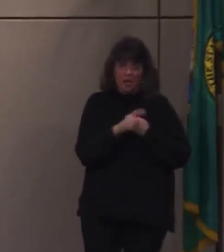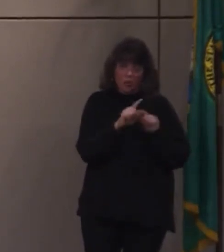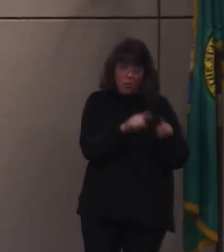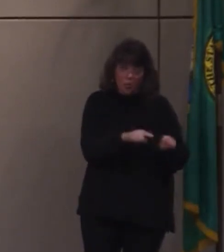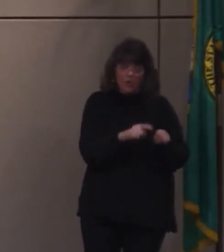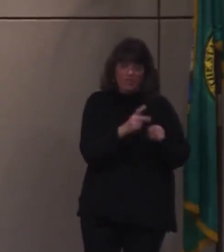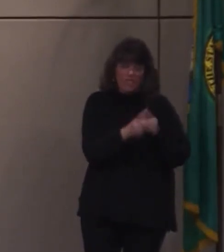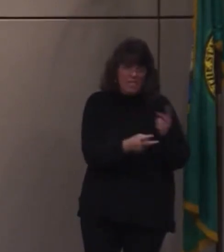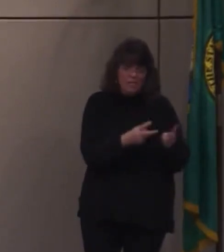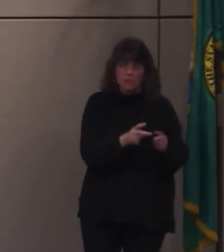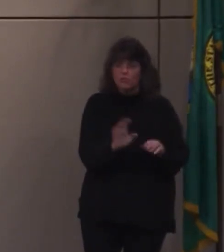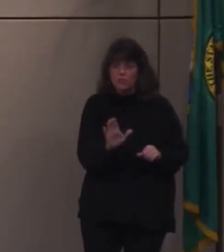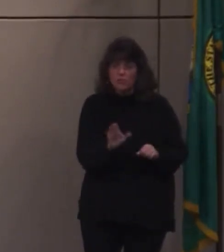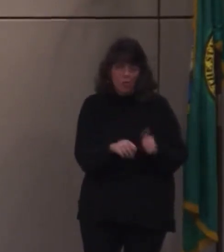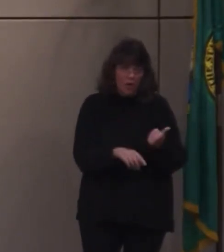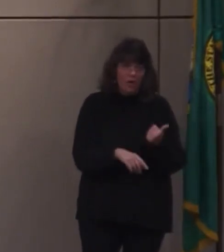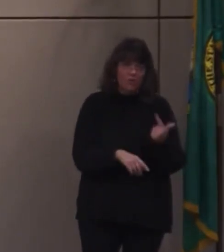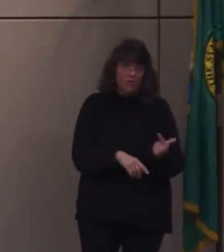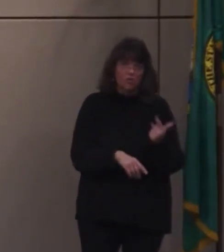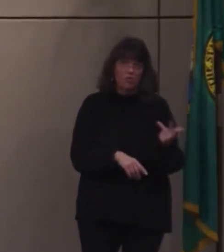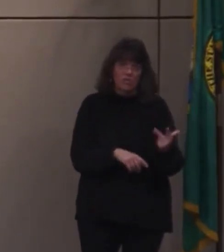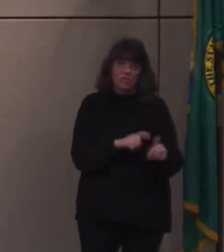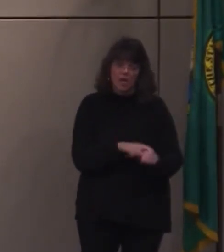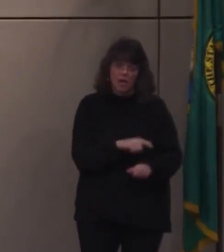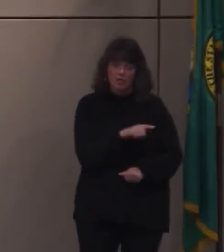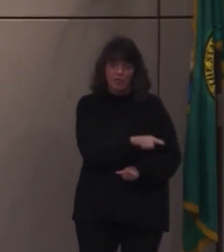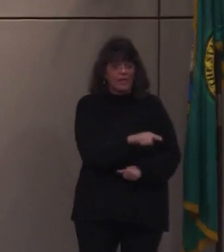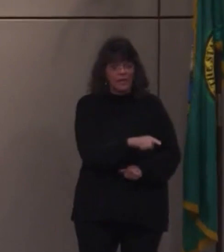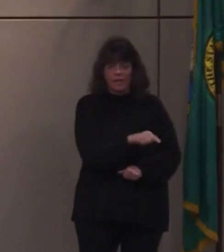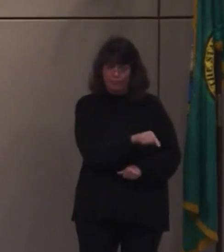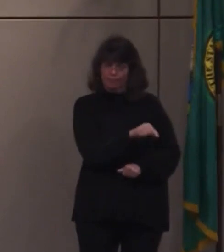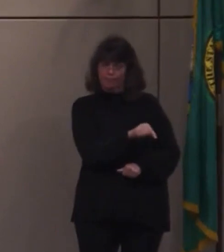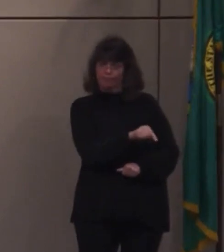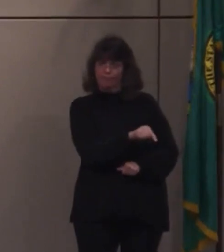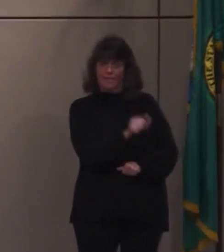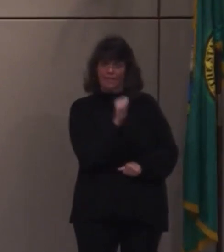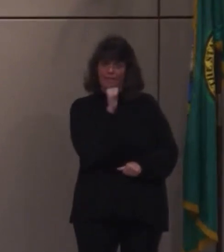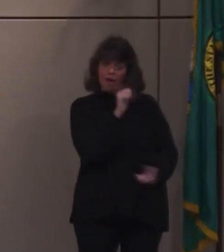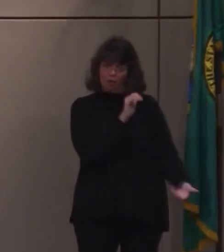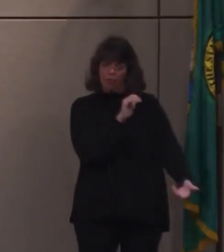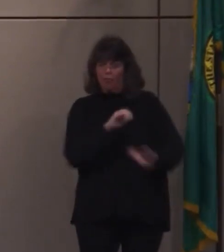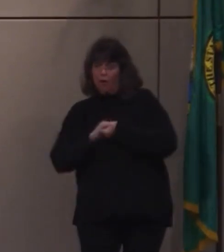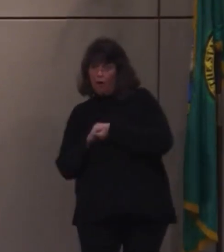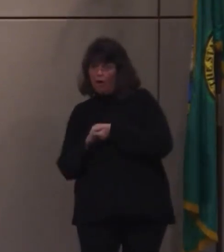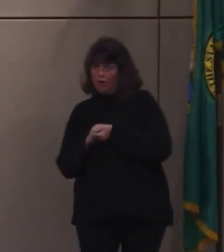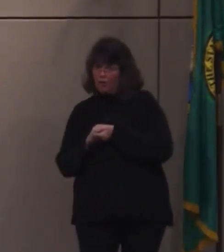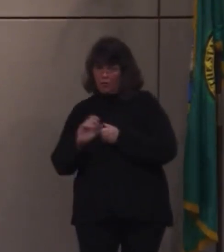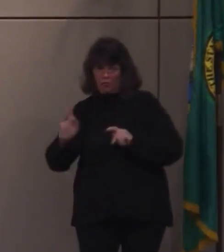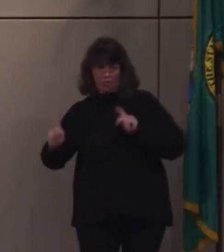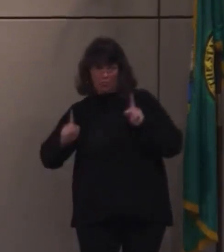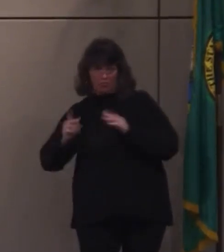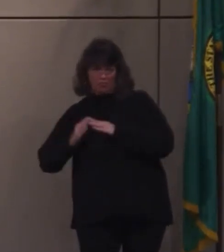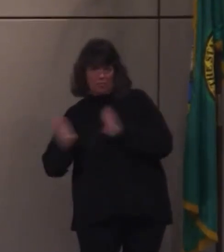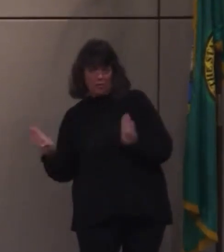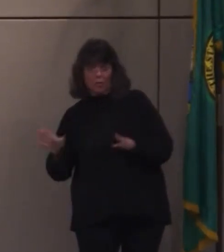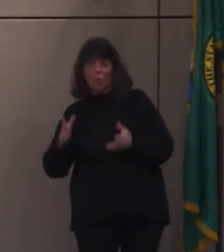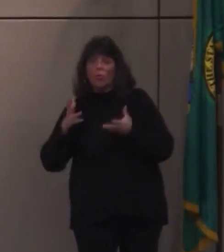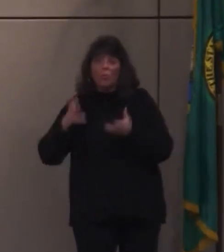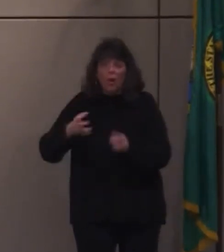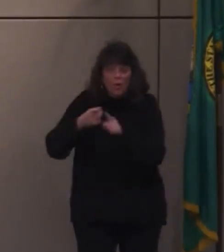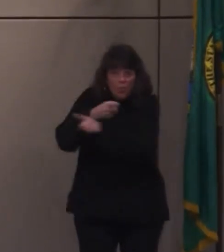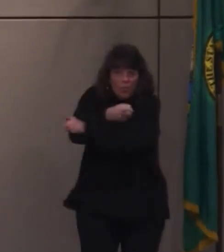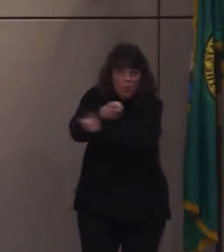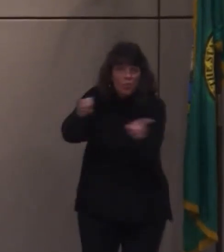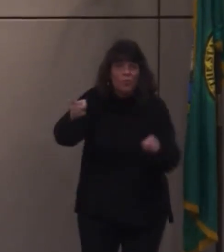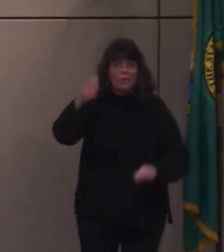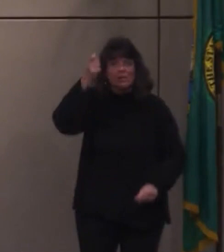entities three times, etc., they're not being good partners with the public. And so we need to make sure that message is known to the broader community, that those folks who